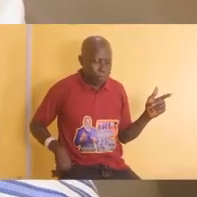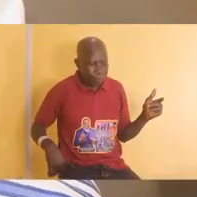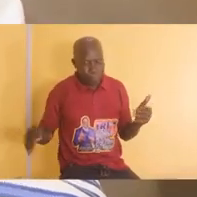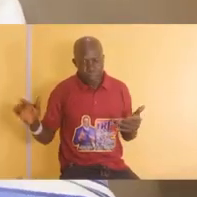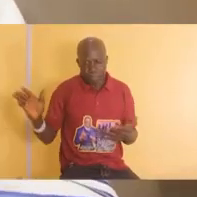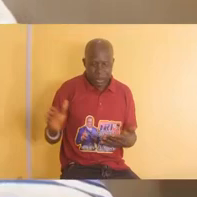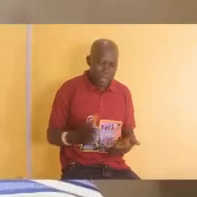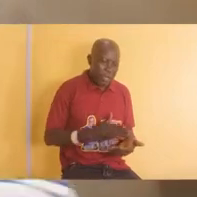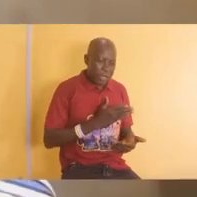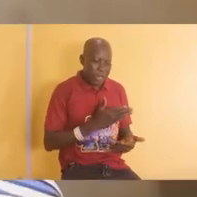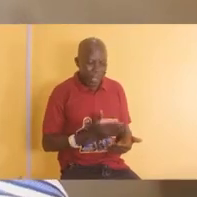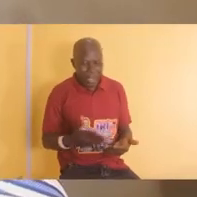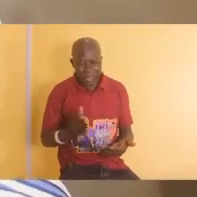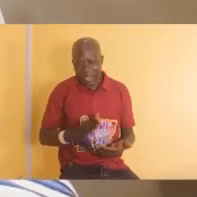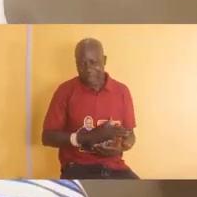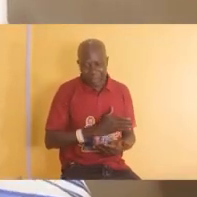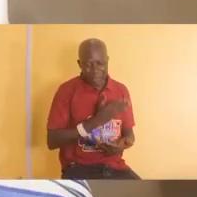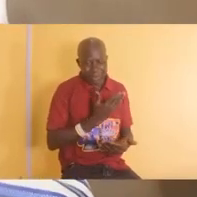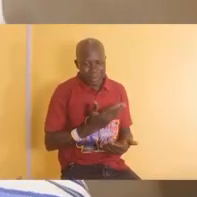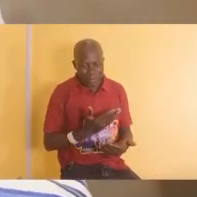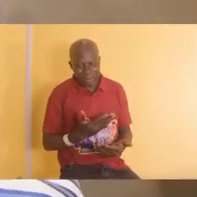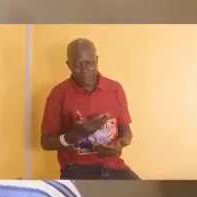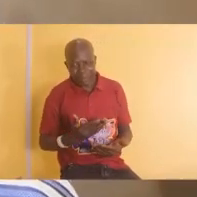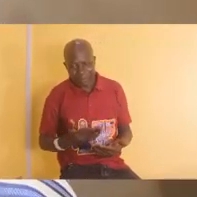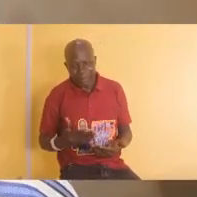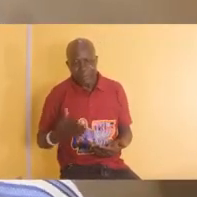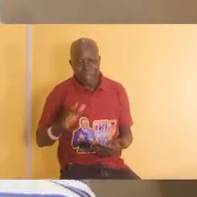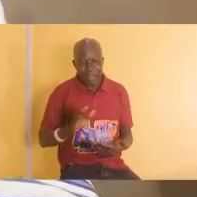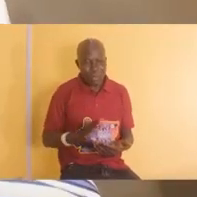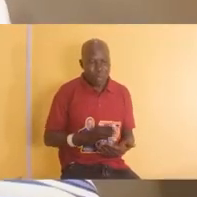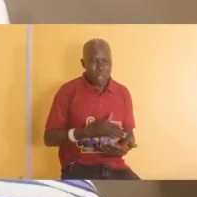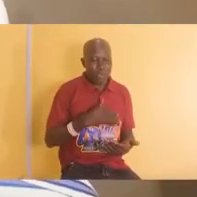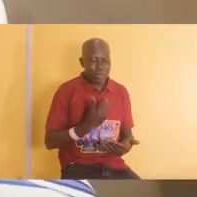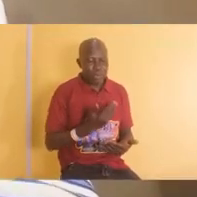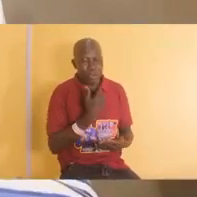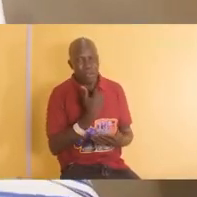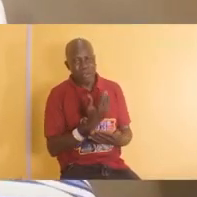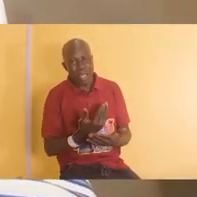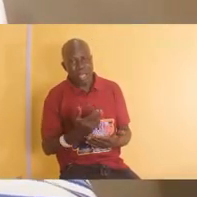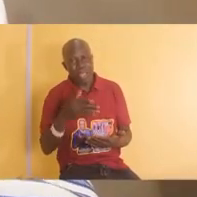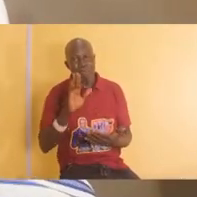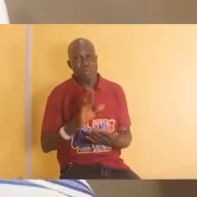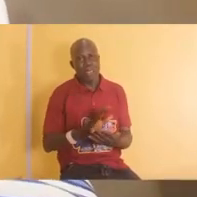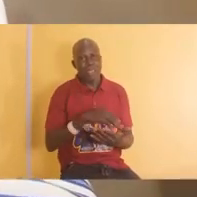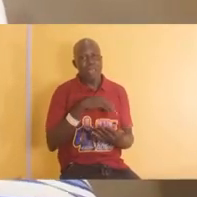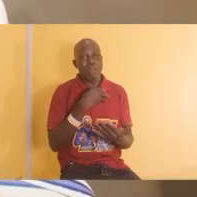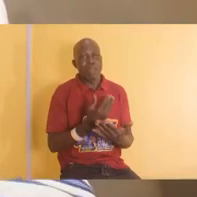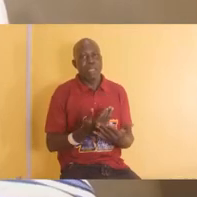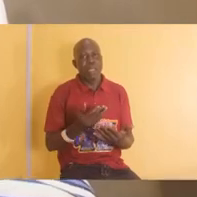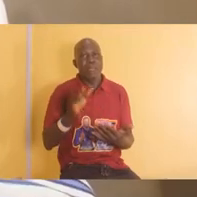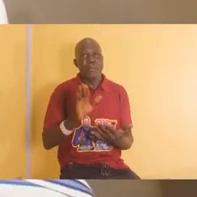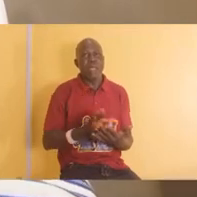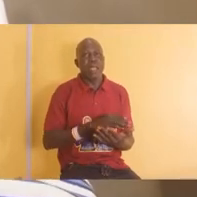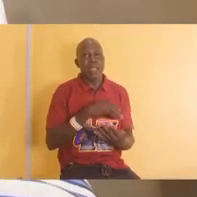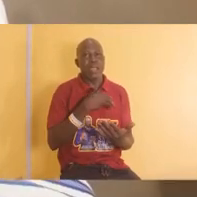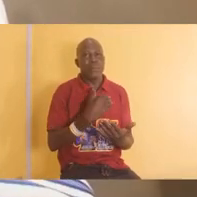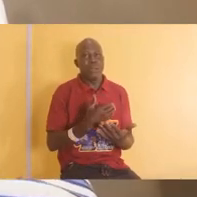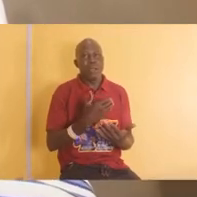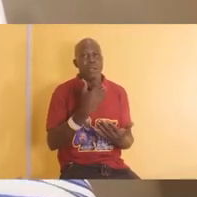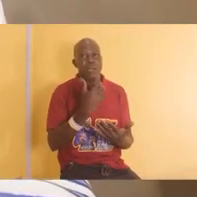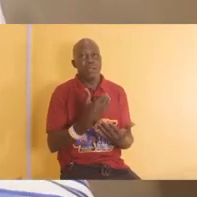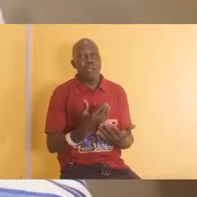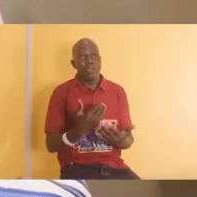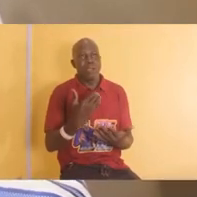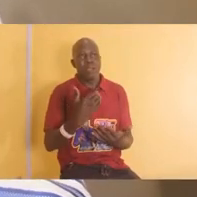the name of the Lord. Ewa ogure pe pe ma